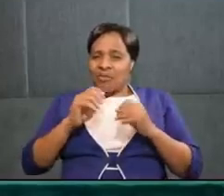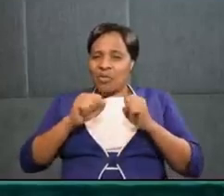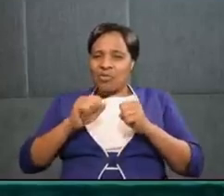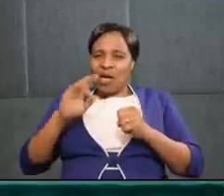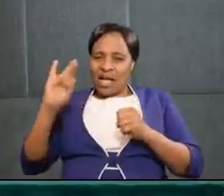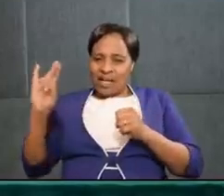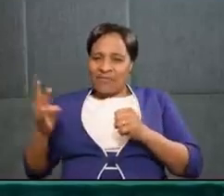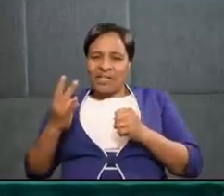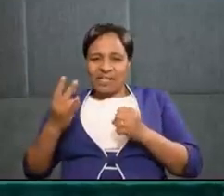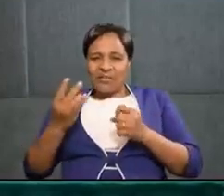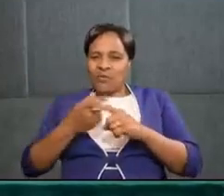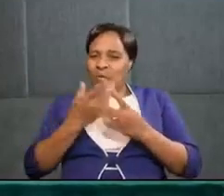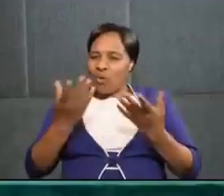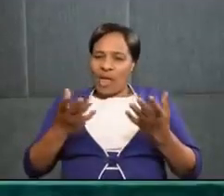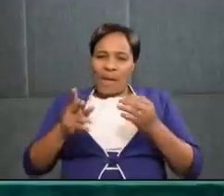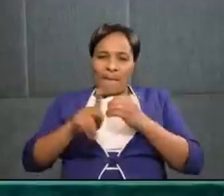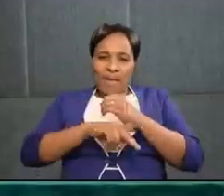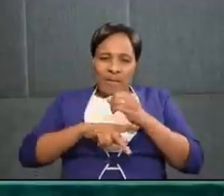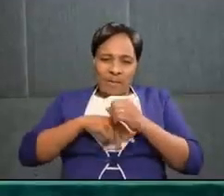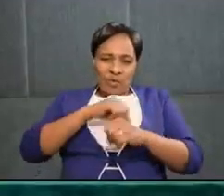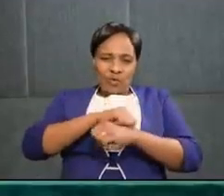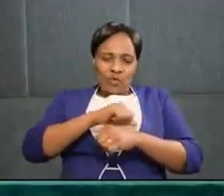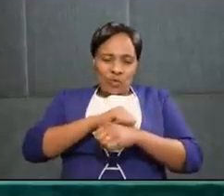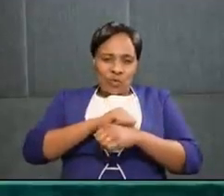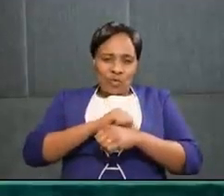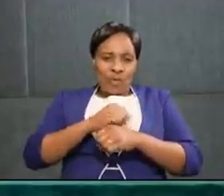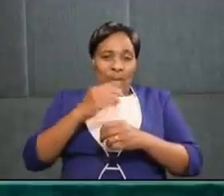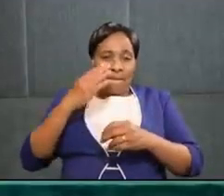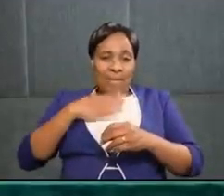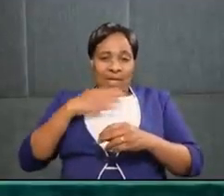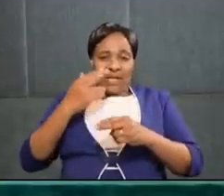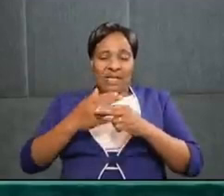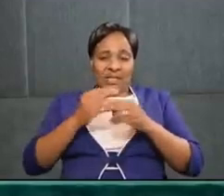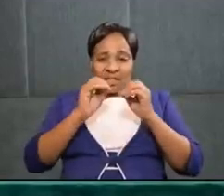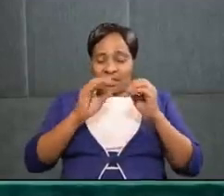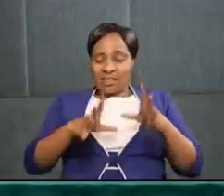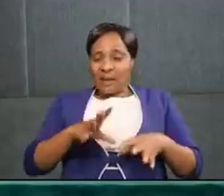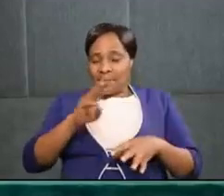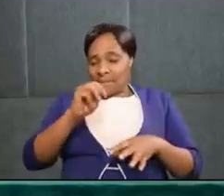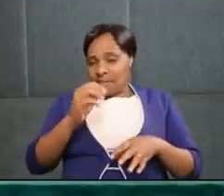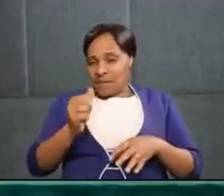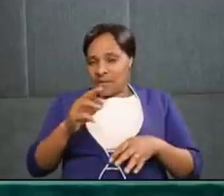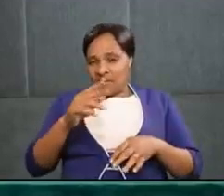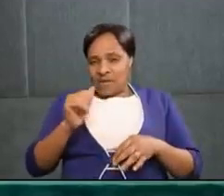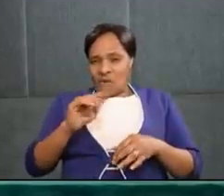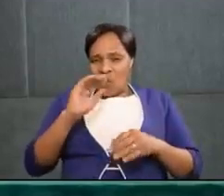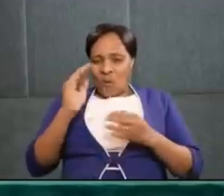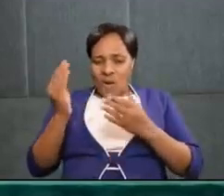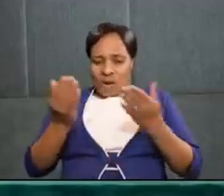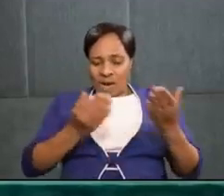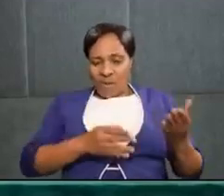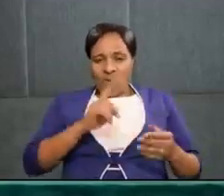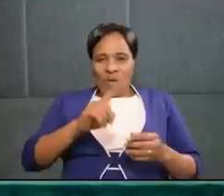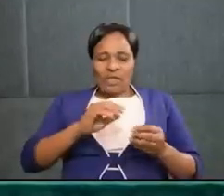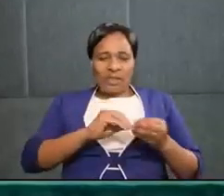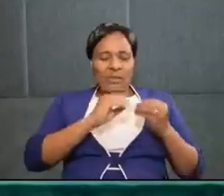Adventist Preparatory School. Well said, and my name is Teacher Mary. Welcome once